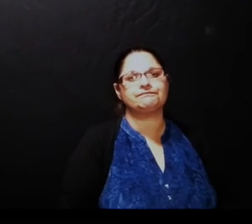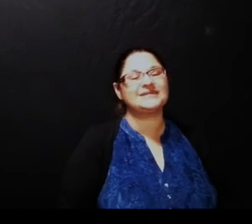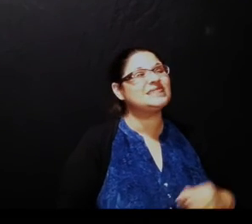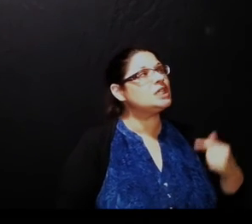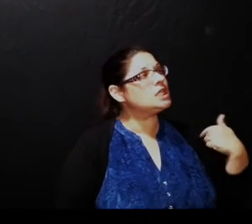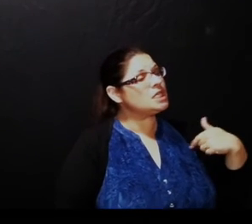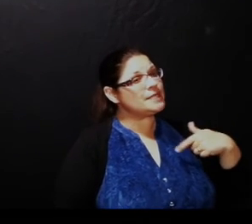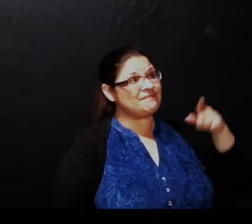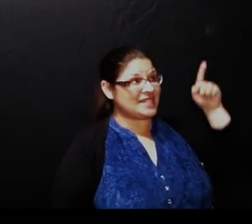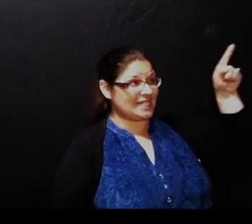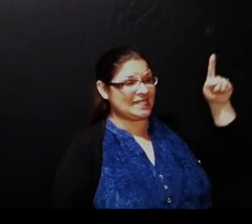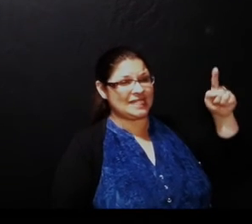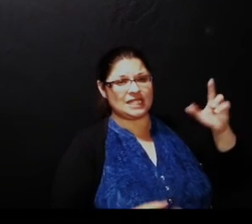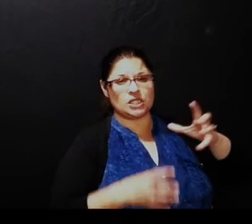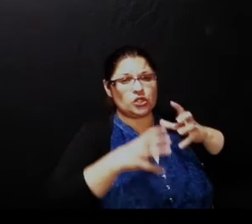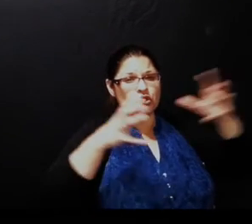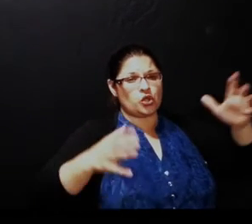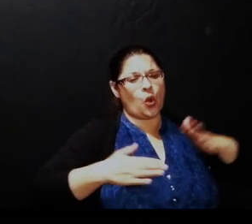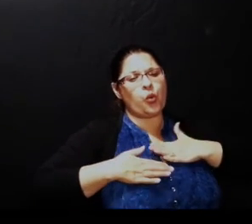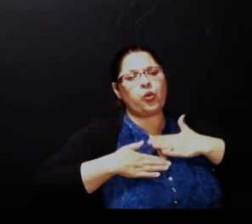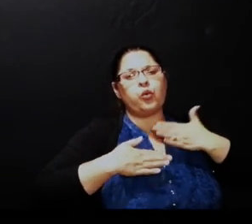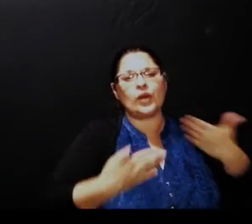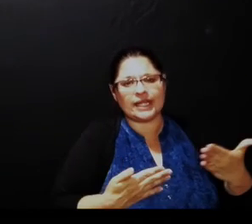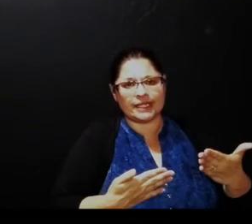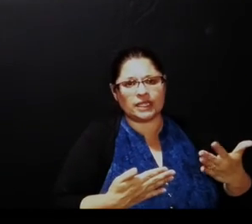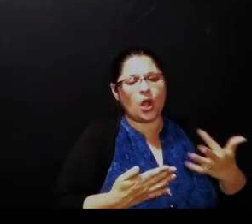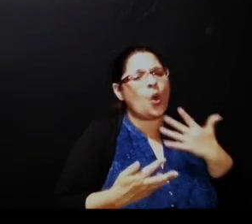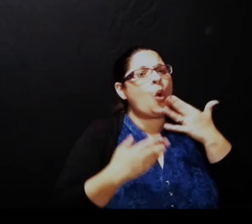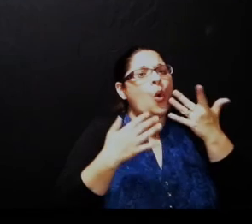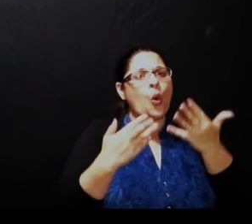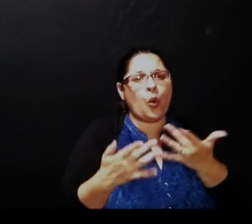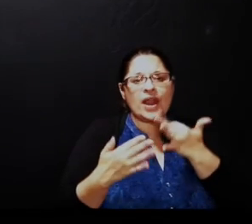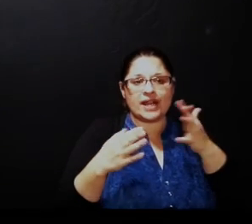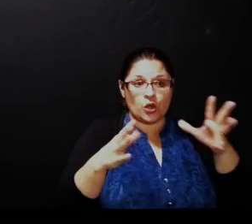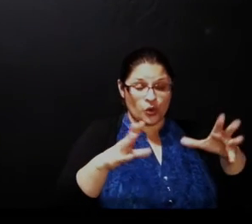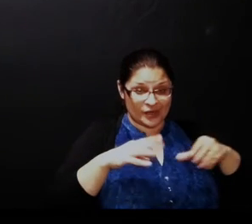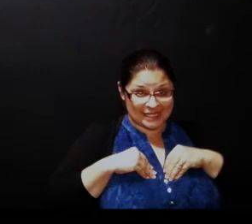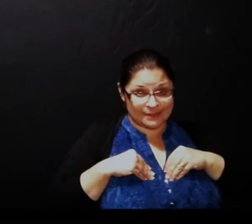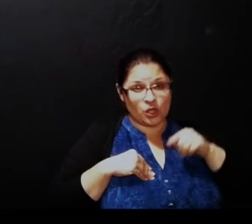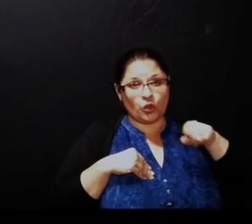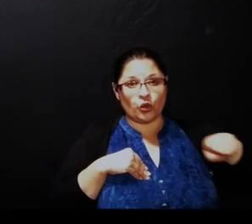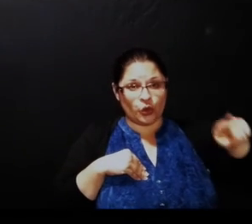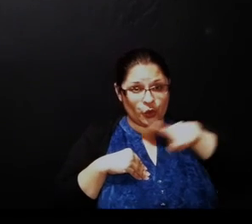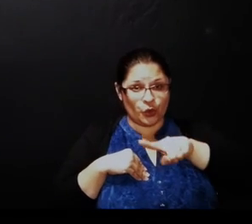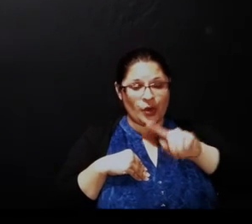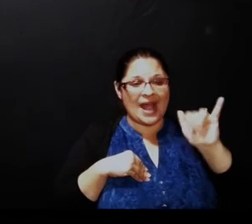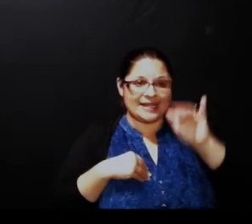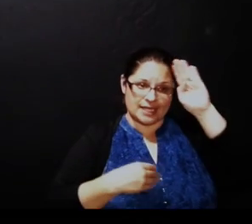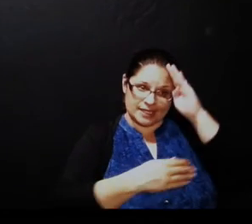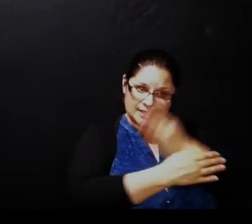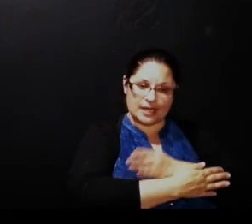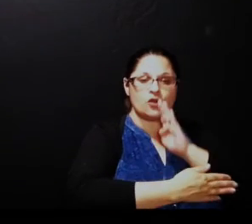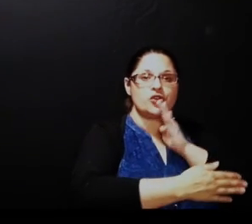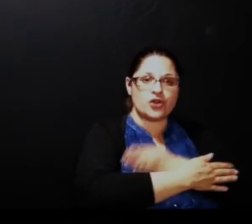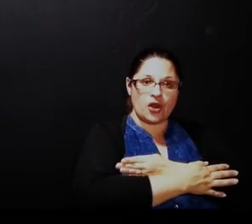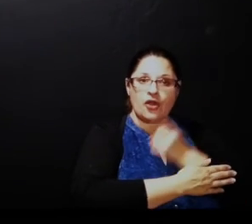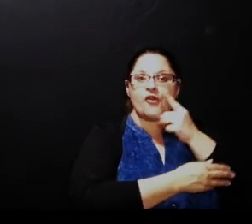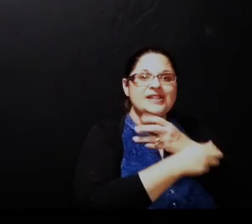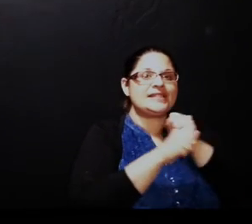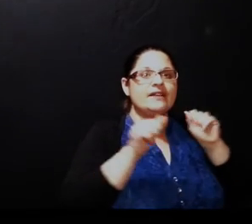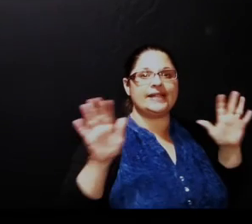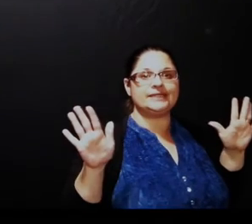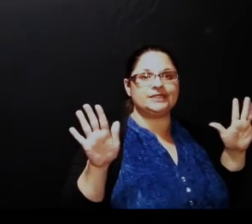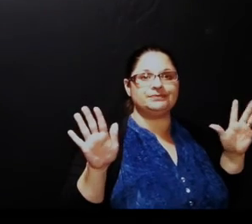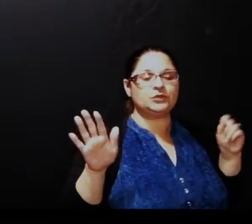than willing and He is waiting to receive you as His son or daughter in a relationship of love if you